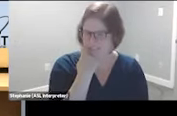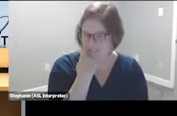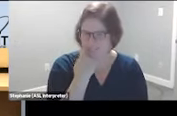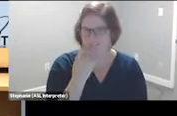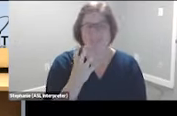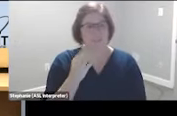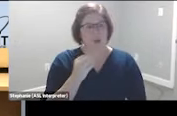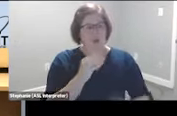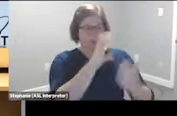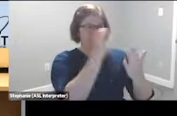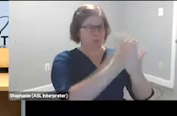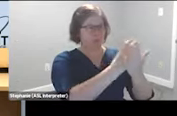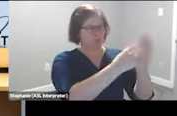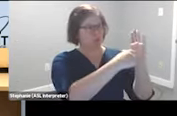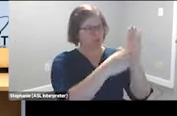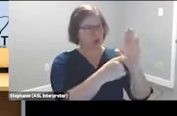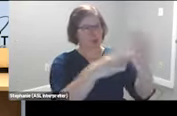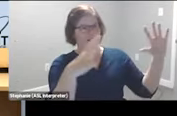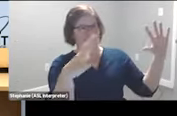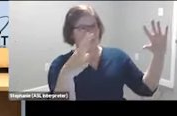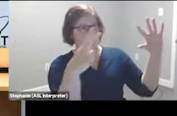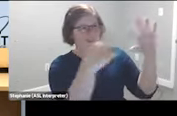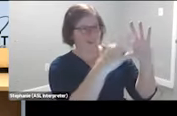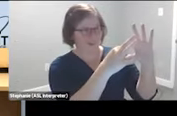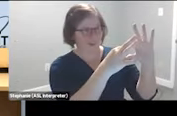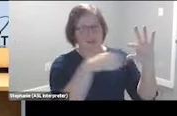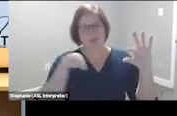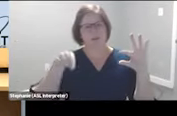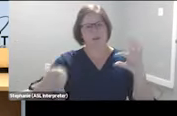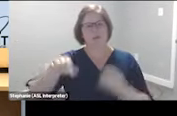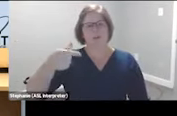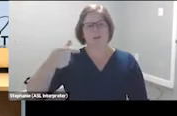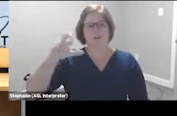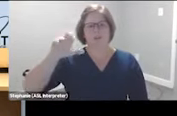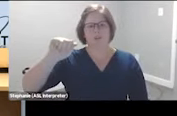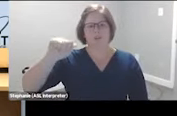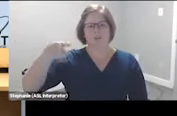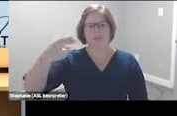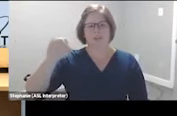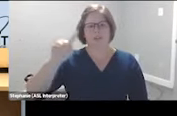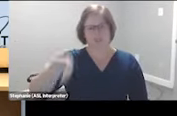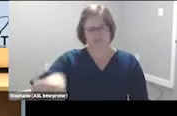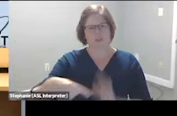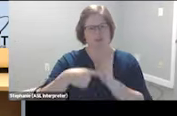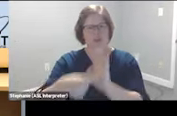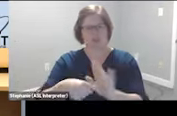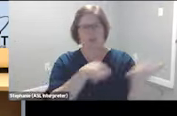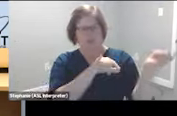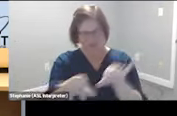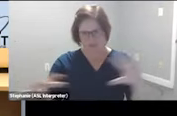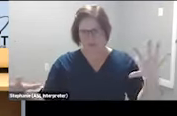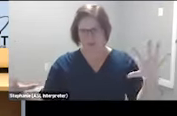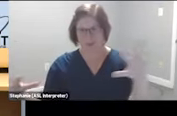approaching the space station with its nose cone open and just about to dock, and the graffiti